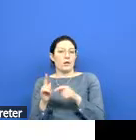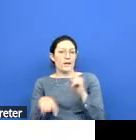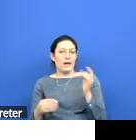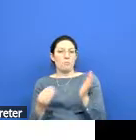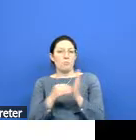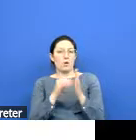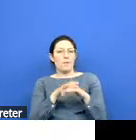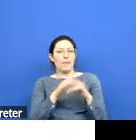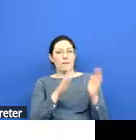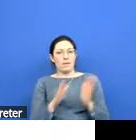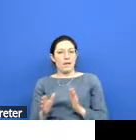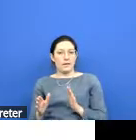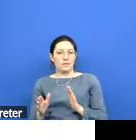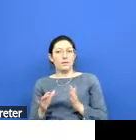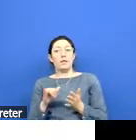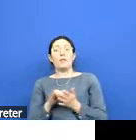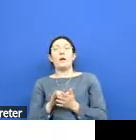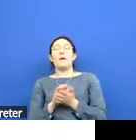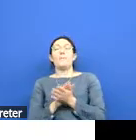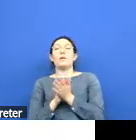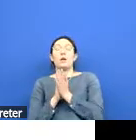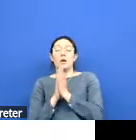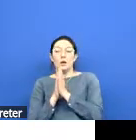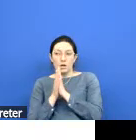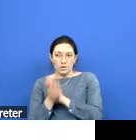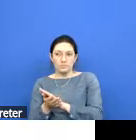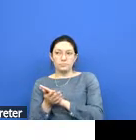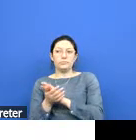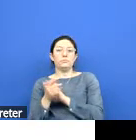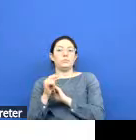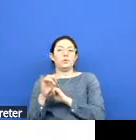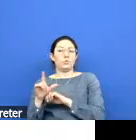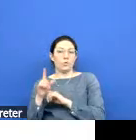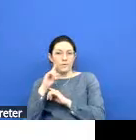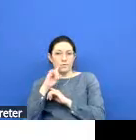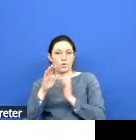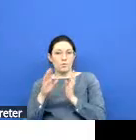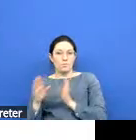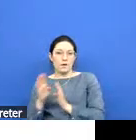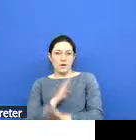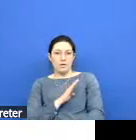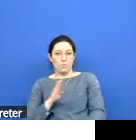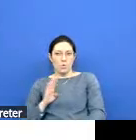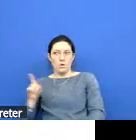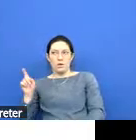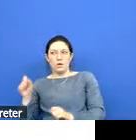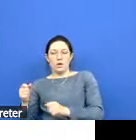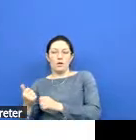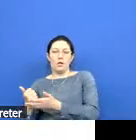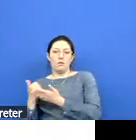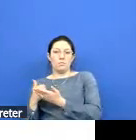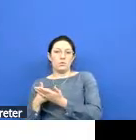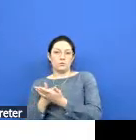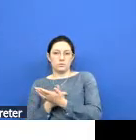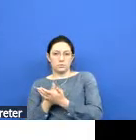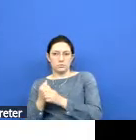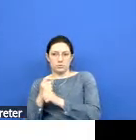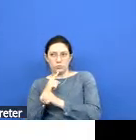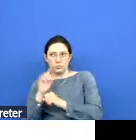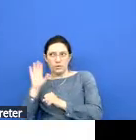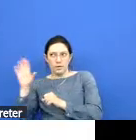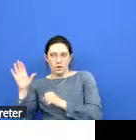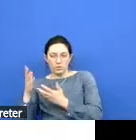plan. That then becomes a tool for the planning board to make sure that their planning board